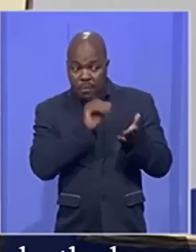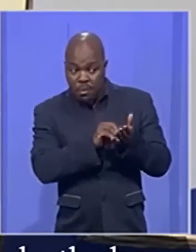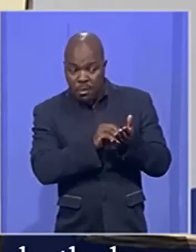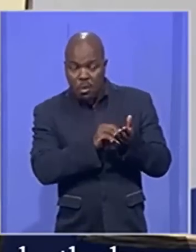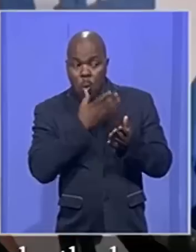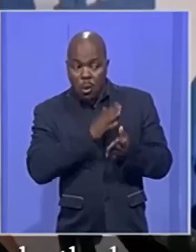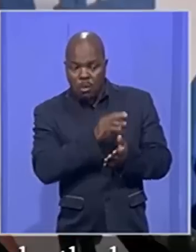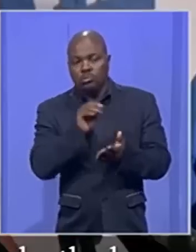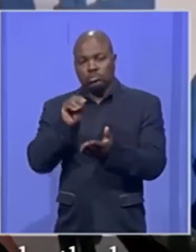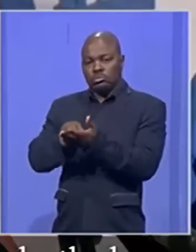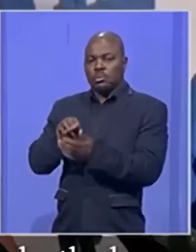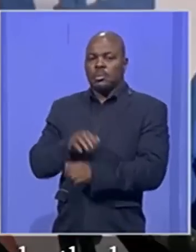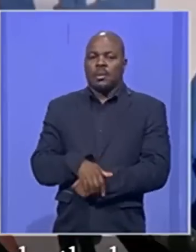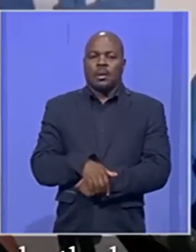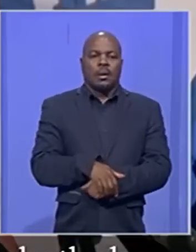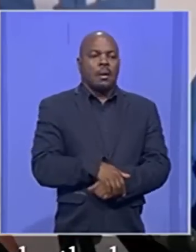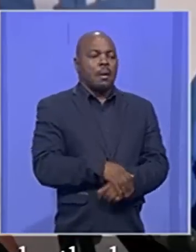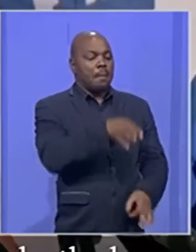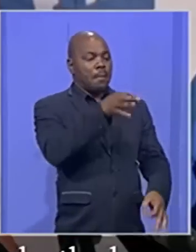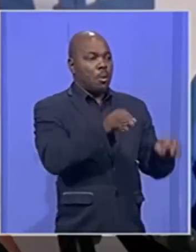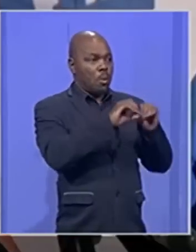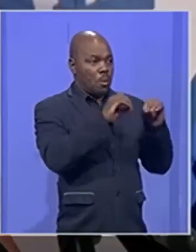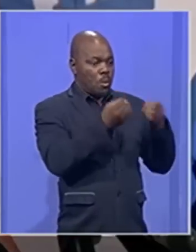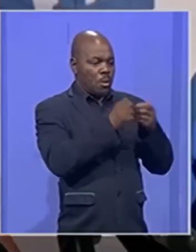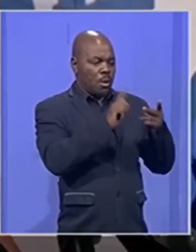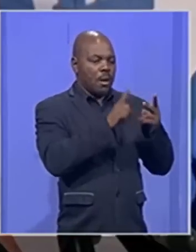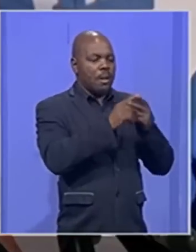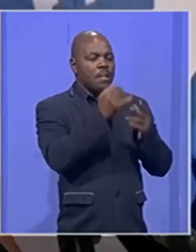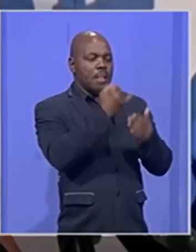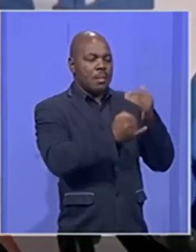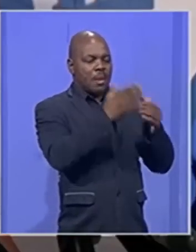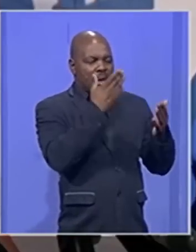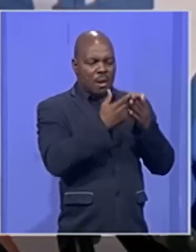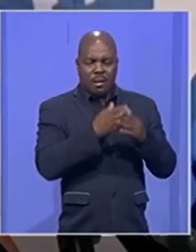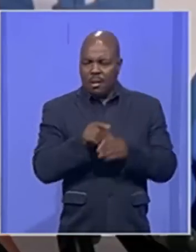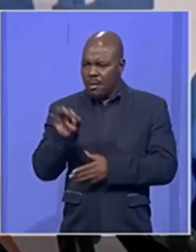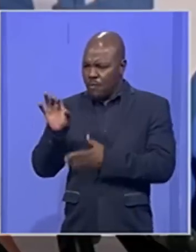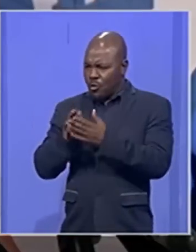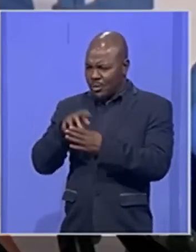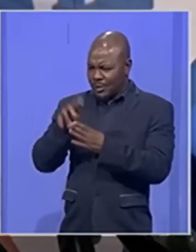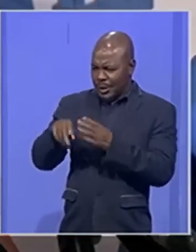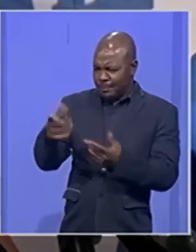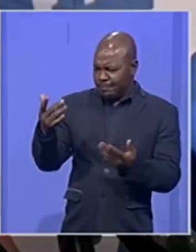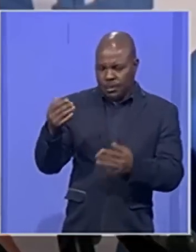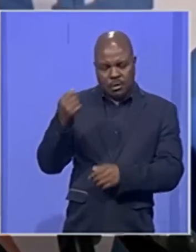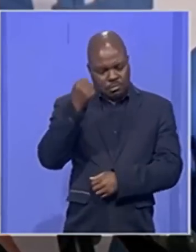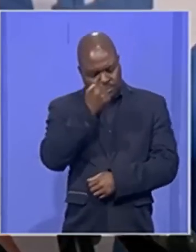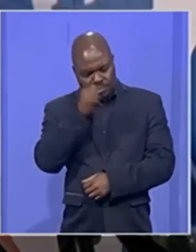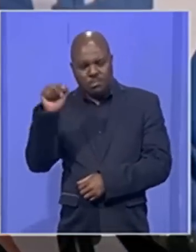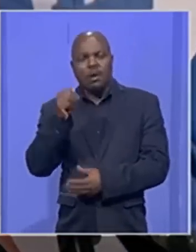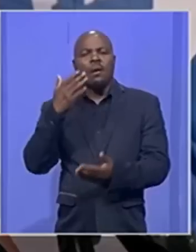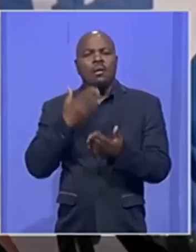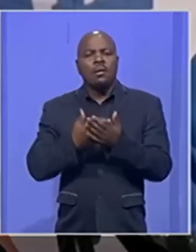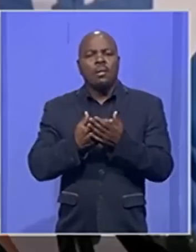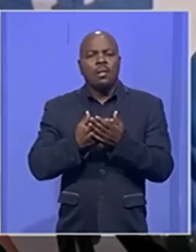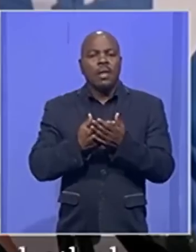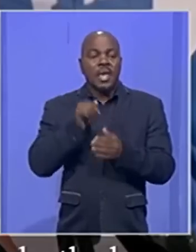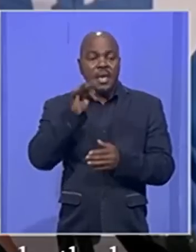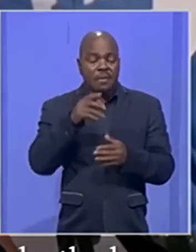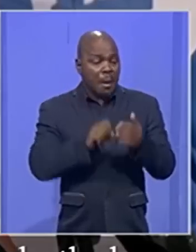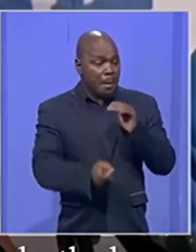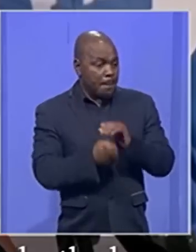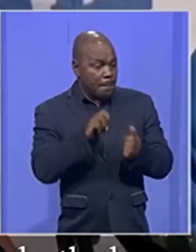and independents can raise objections to any alleged irregularities both during voting